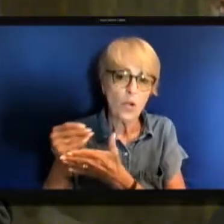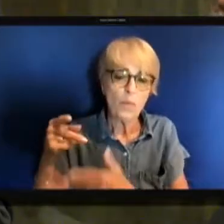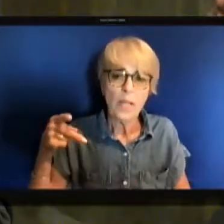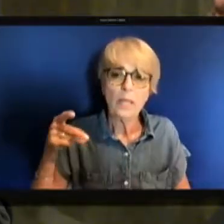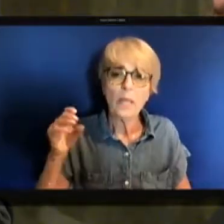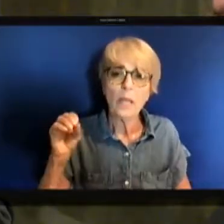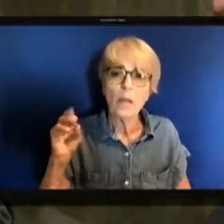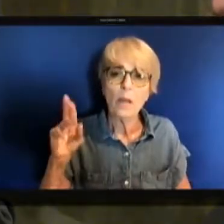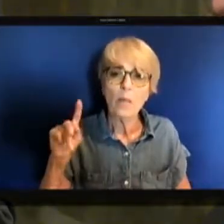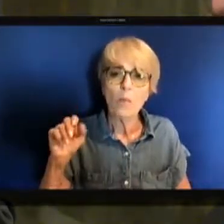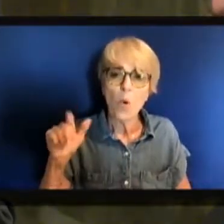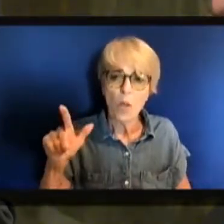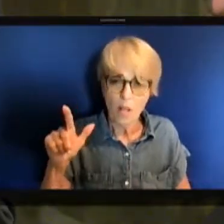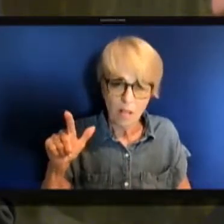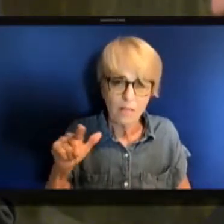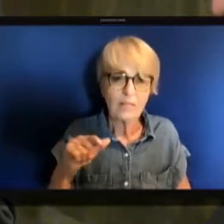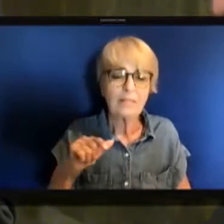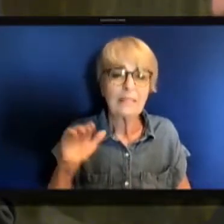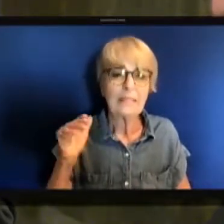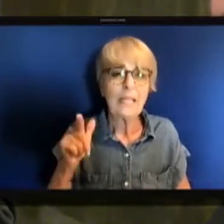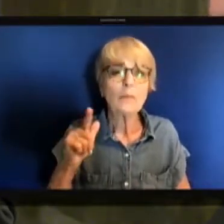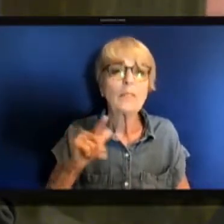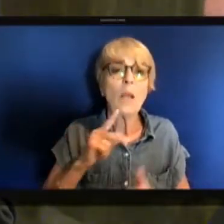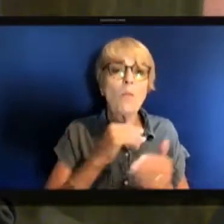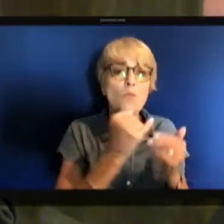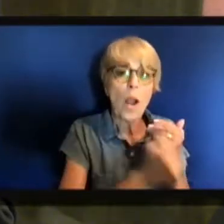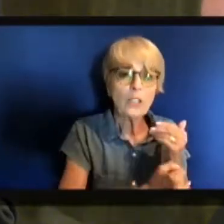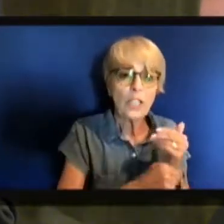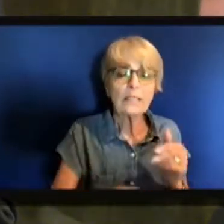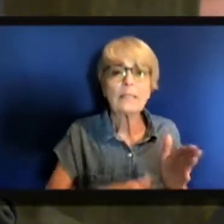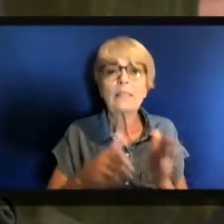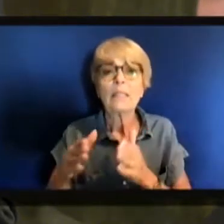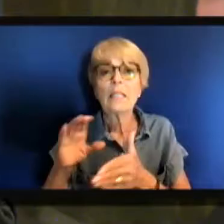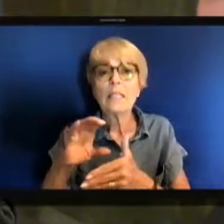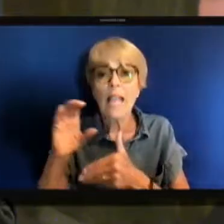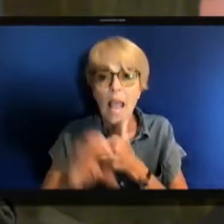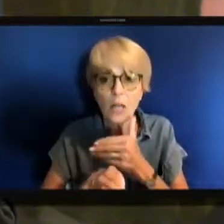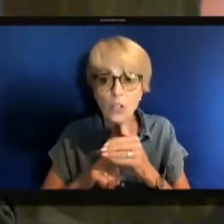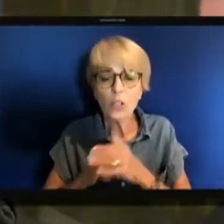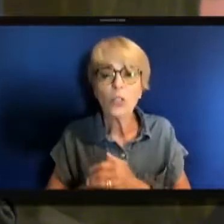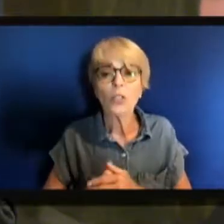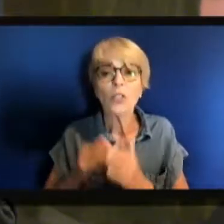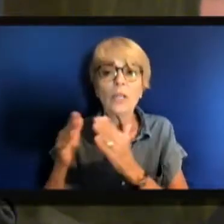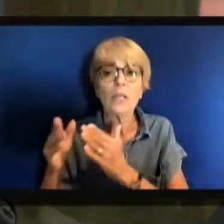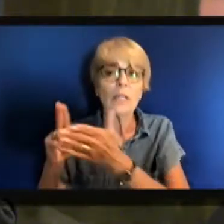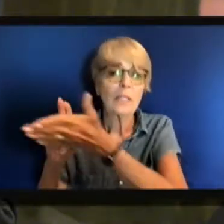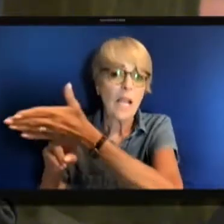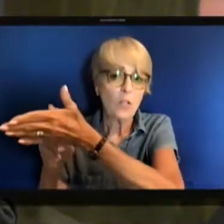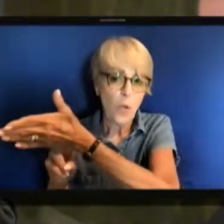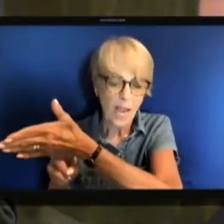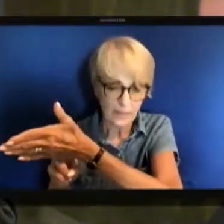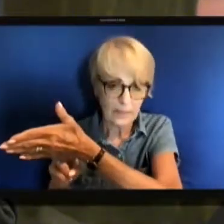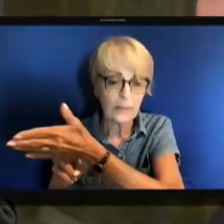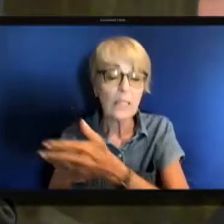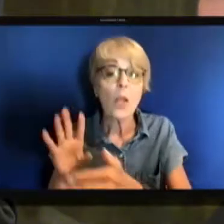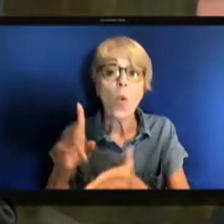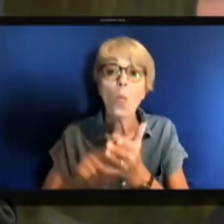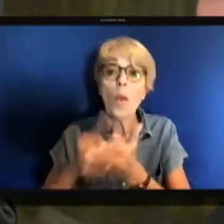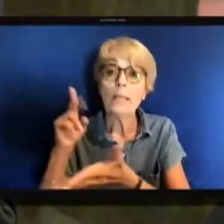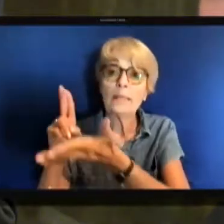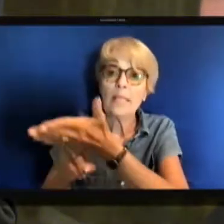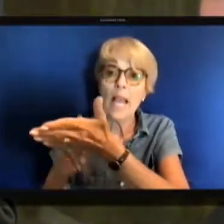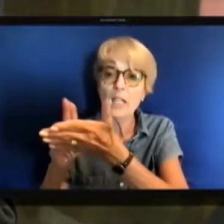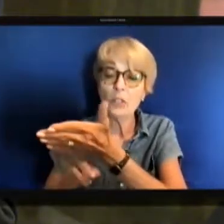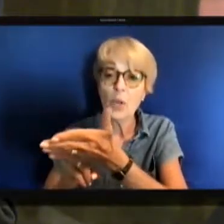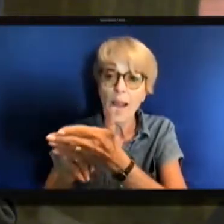there's projects, a calendar, and contracts. So once the contract's been